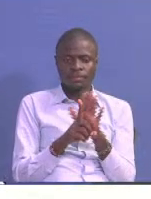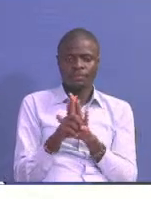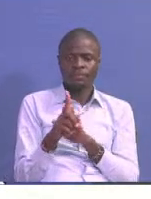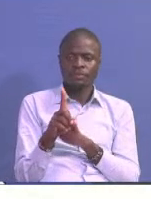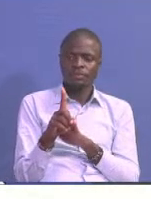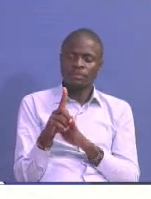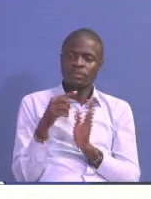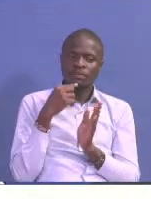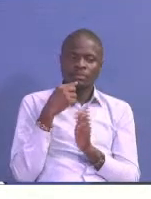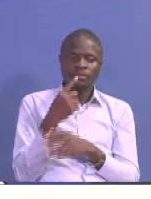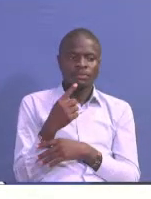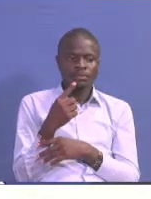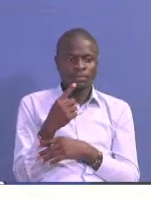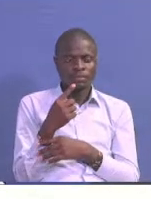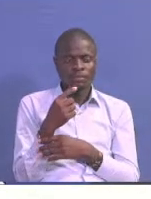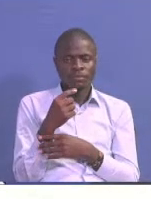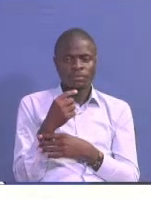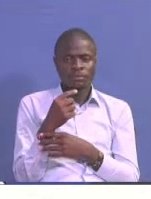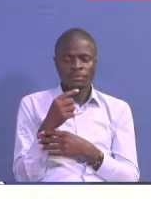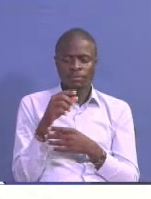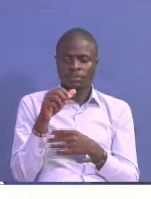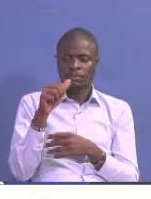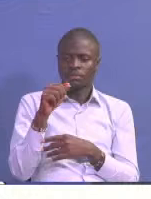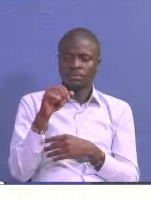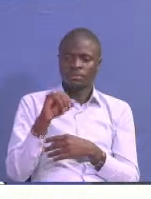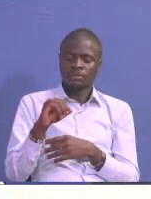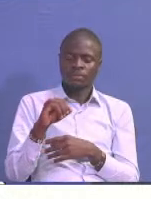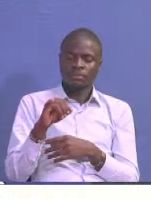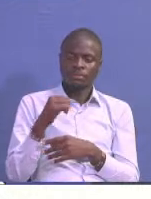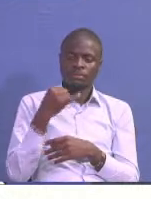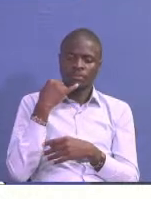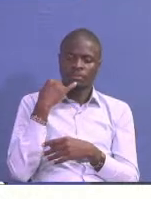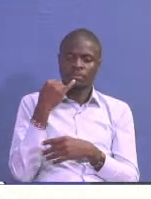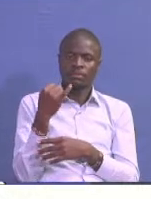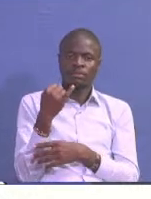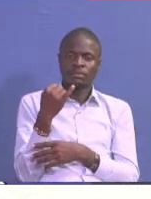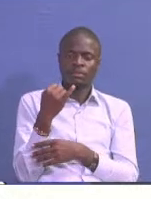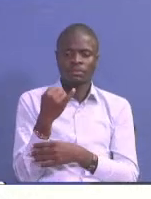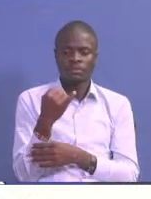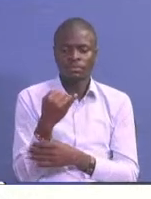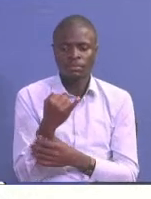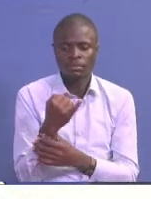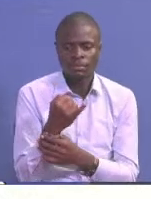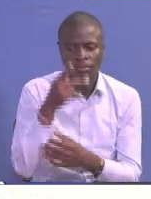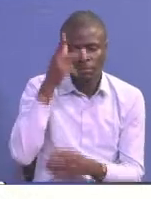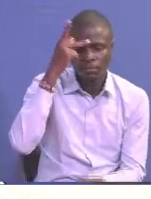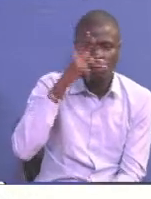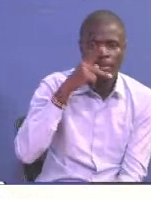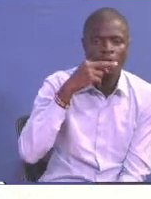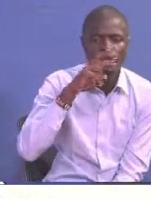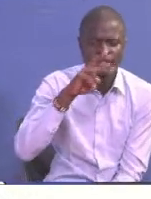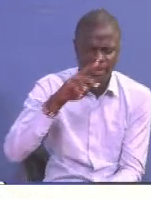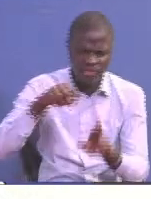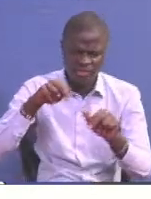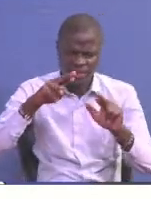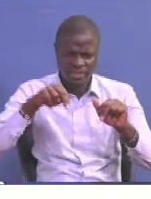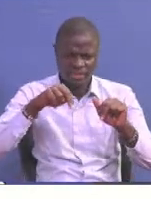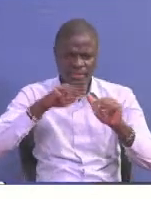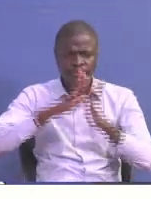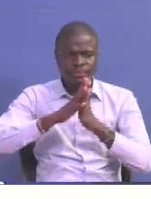development. So that artificial intelligence definitely, policy and research and